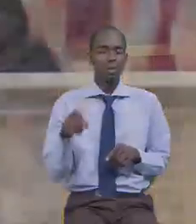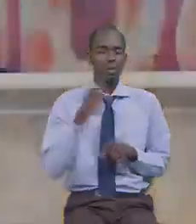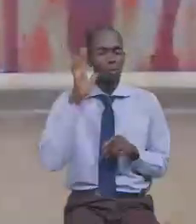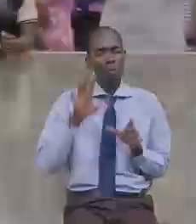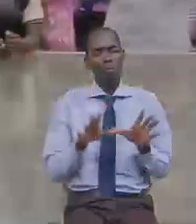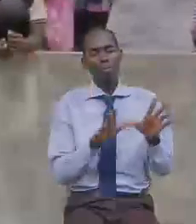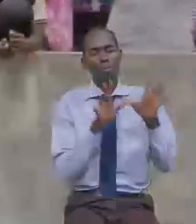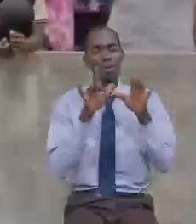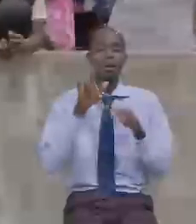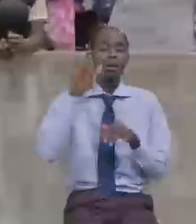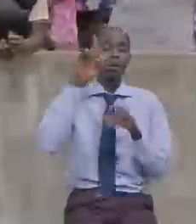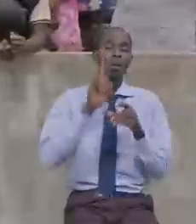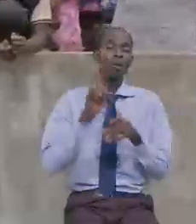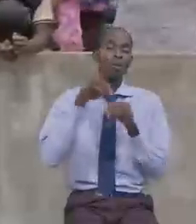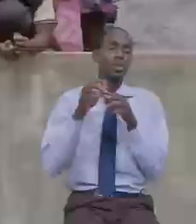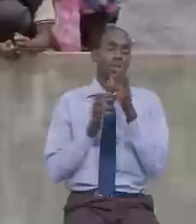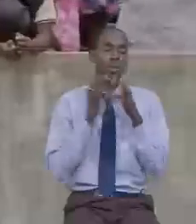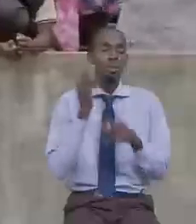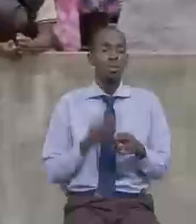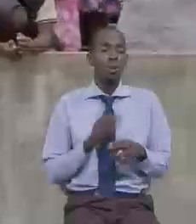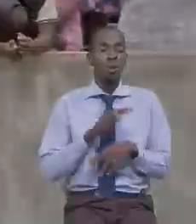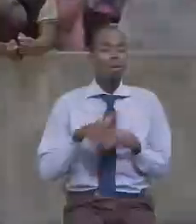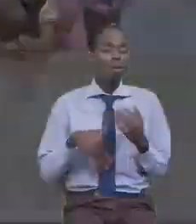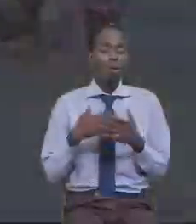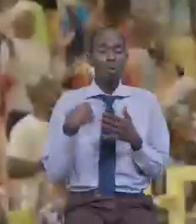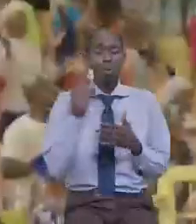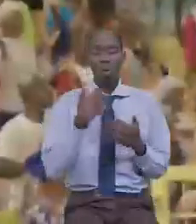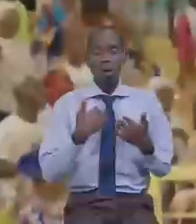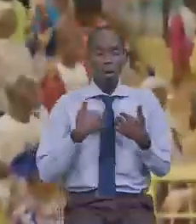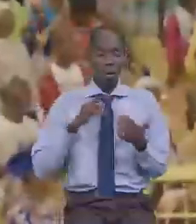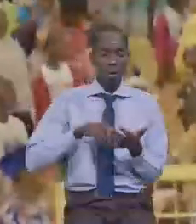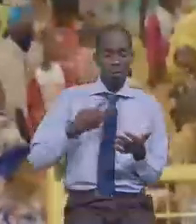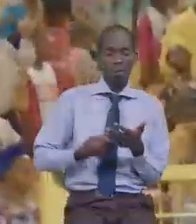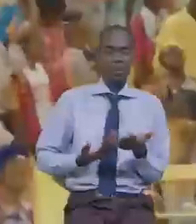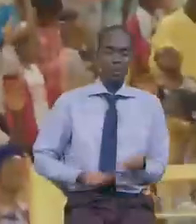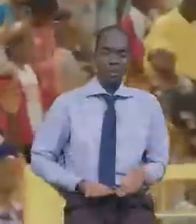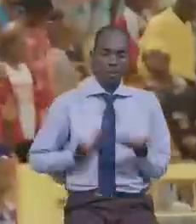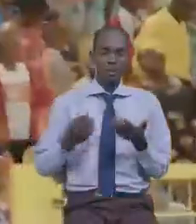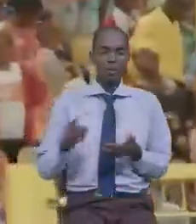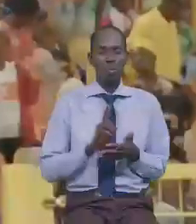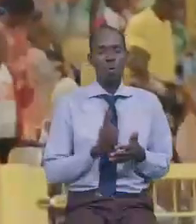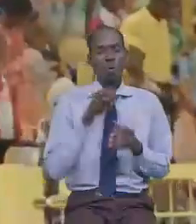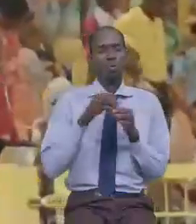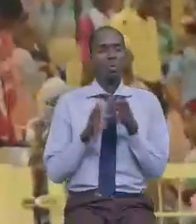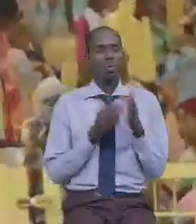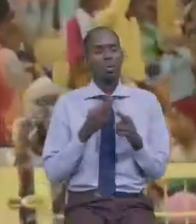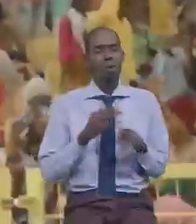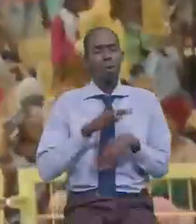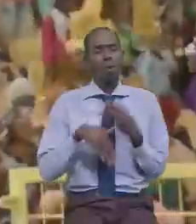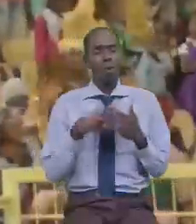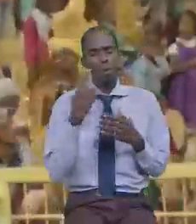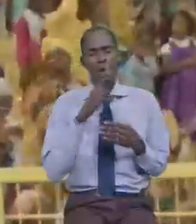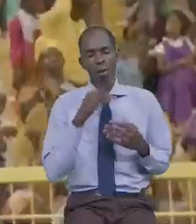name. Those who are falling, lift them up. Those who are discouraged, lift them